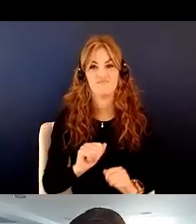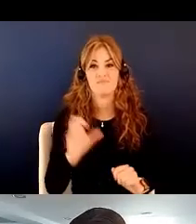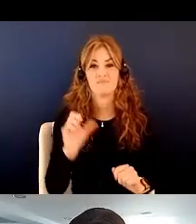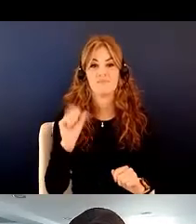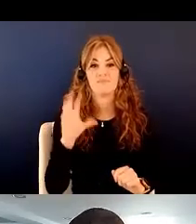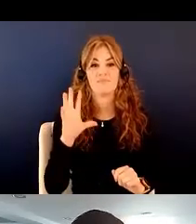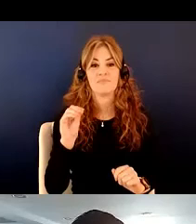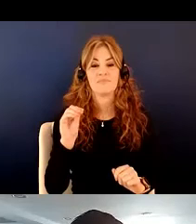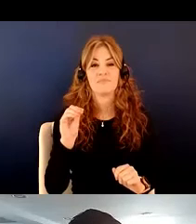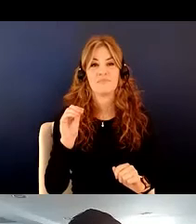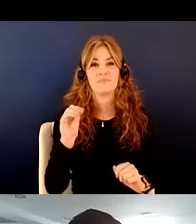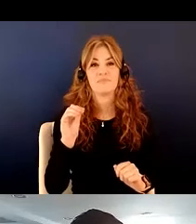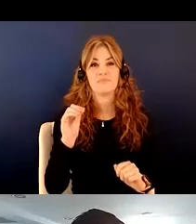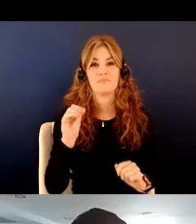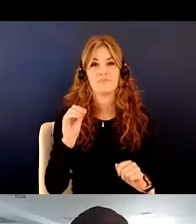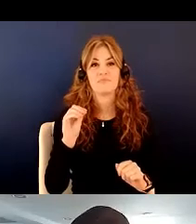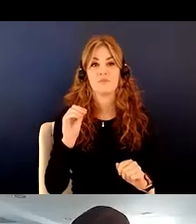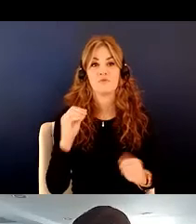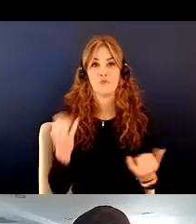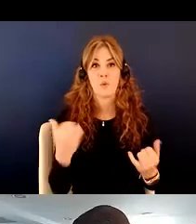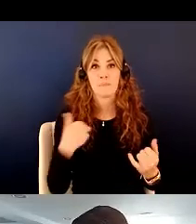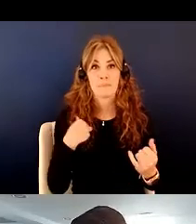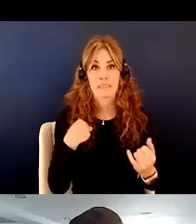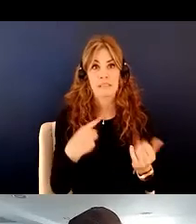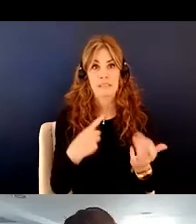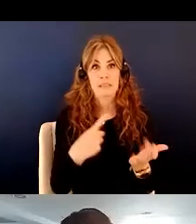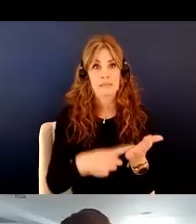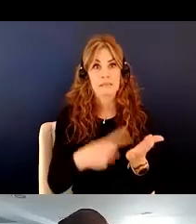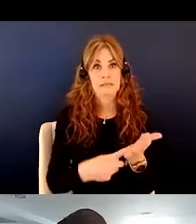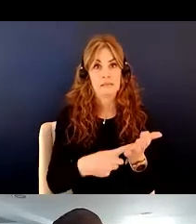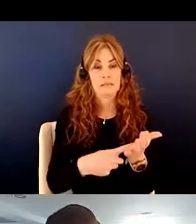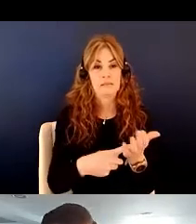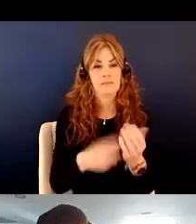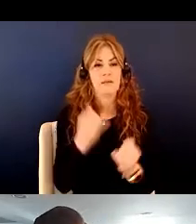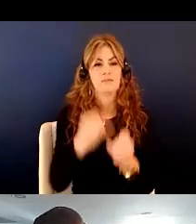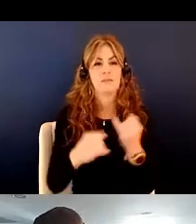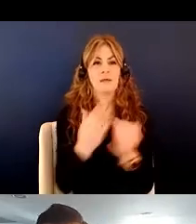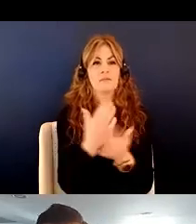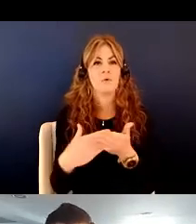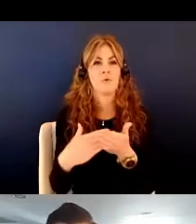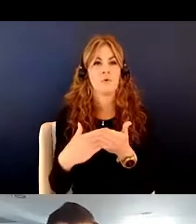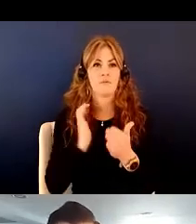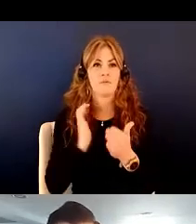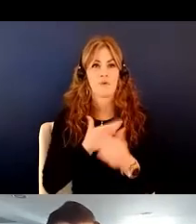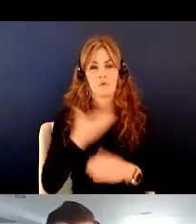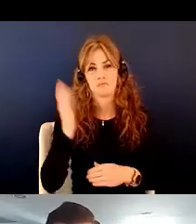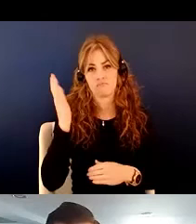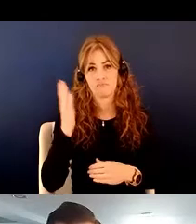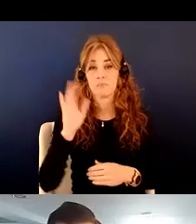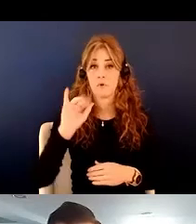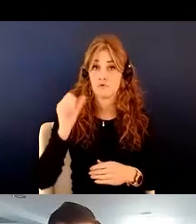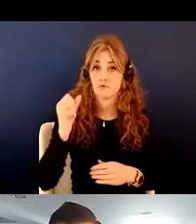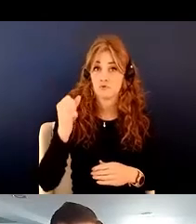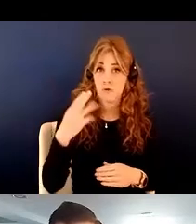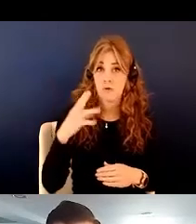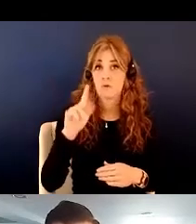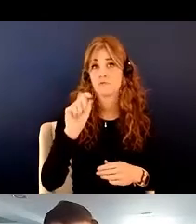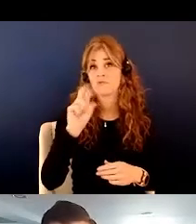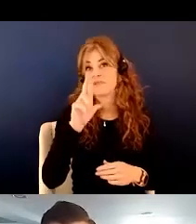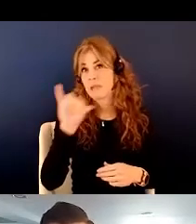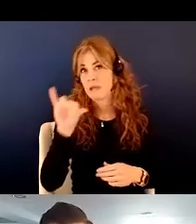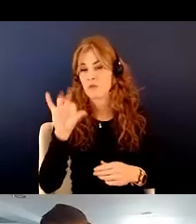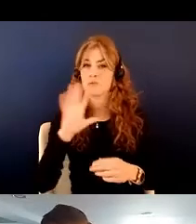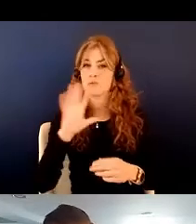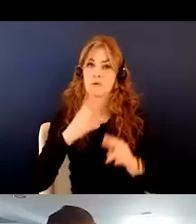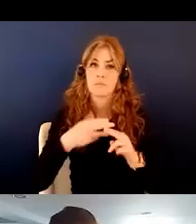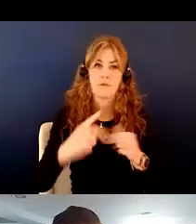So what I'm going to cover here is the last piece of the presentation. So Josh and Terri kind of walked us through the